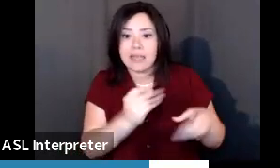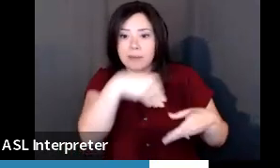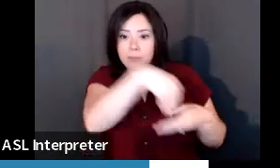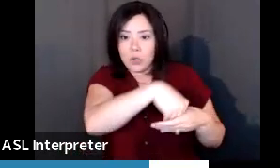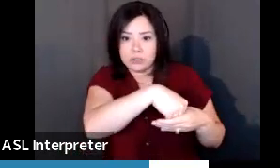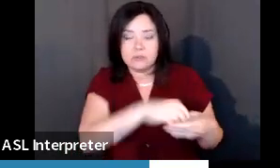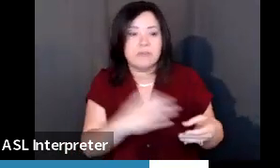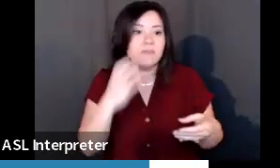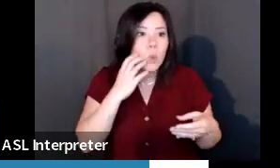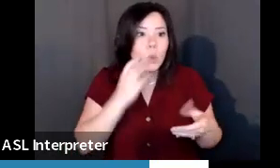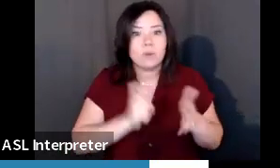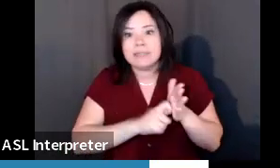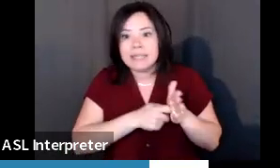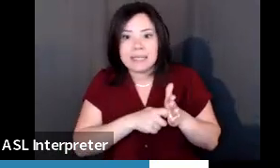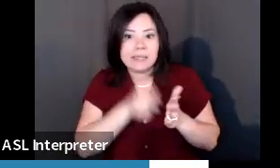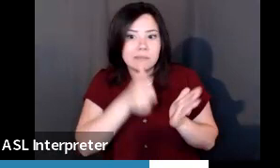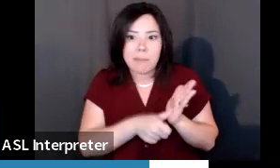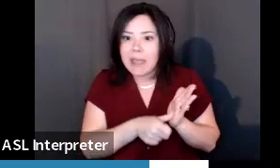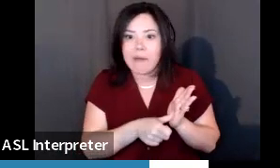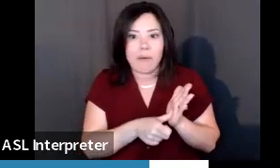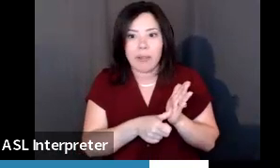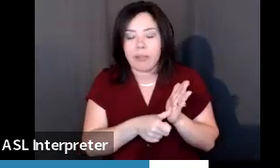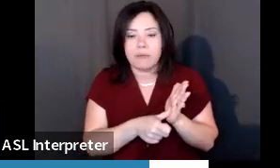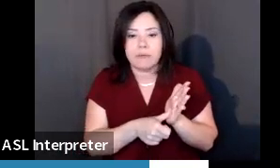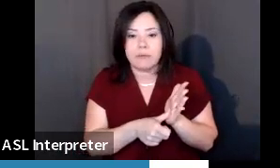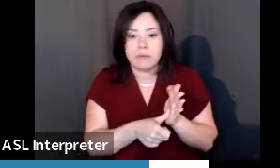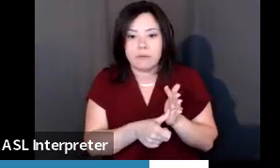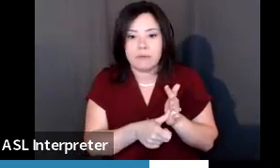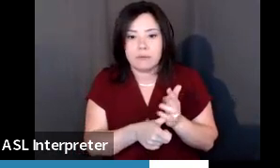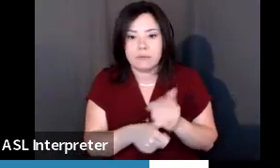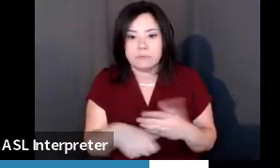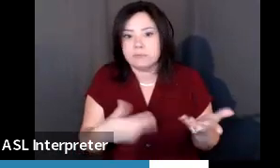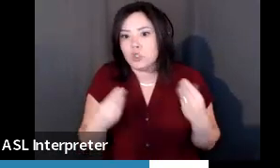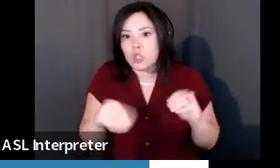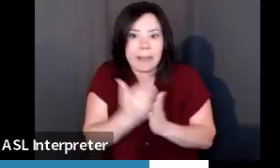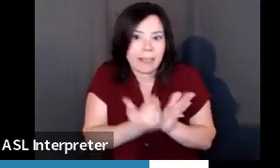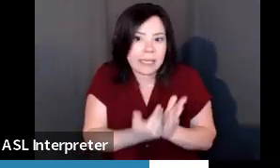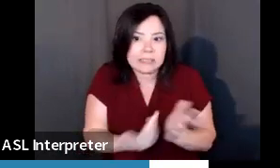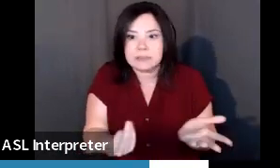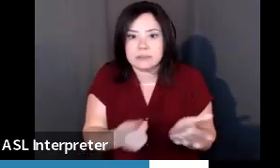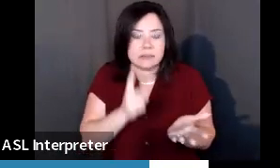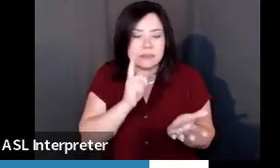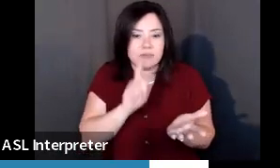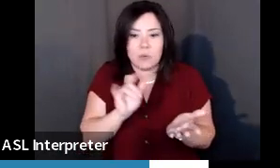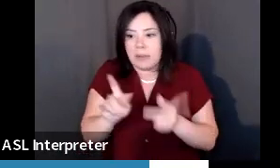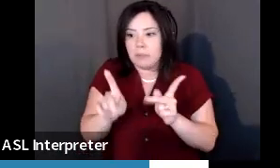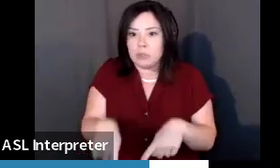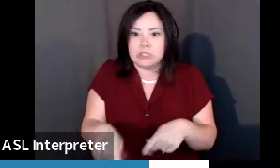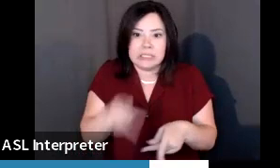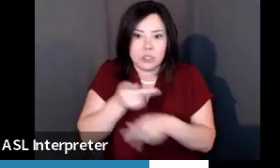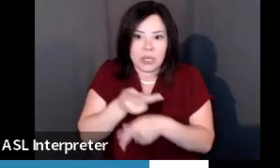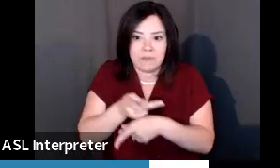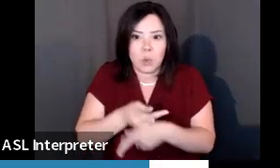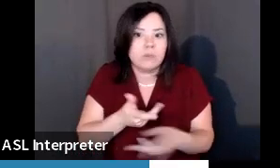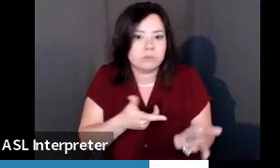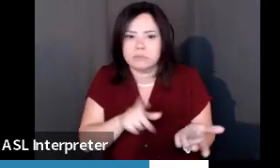your phone, your keys, any mail, any, if you have a shopping list for the person that you're caring for, super